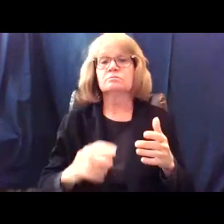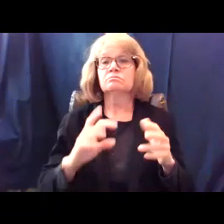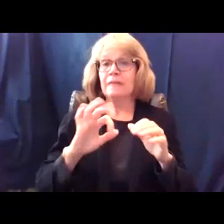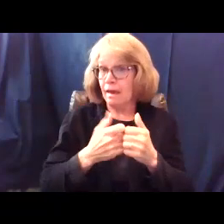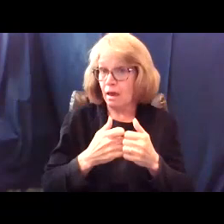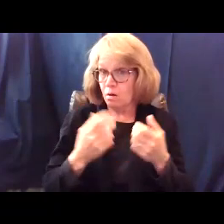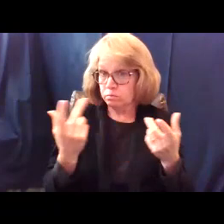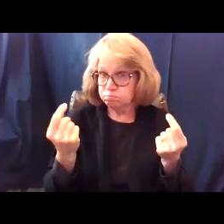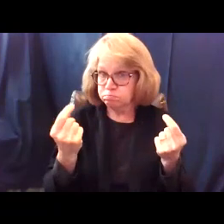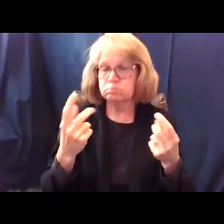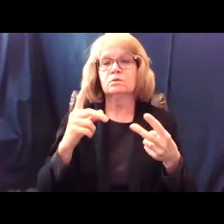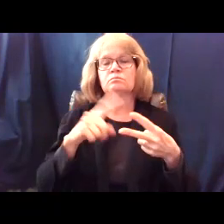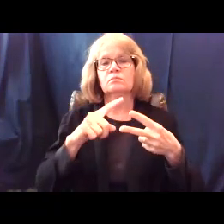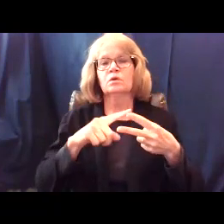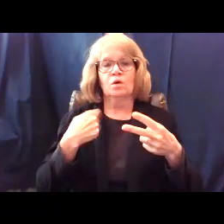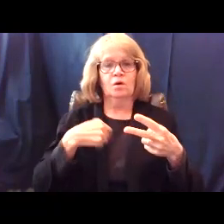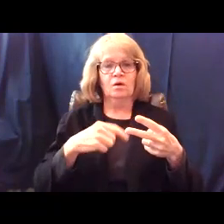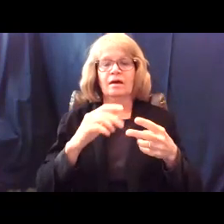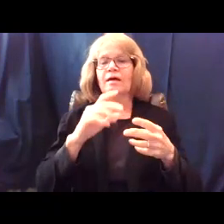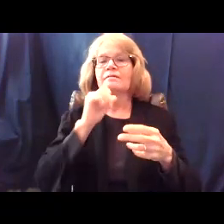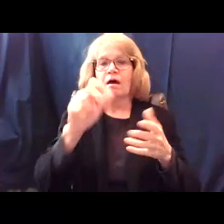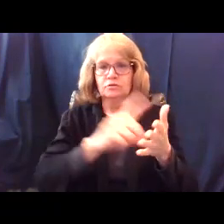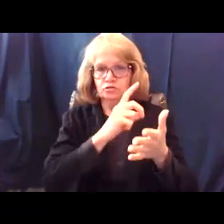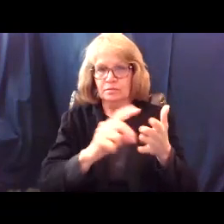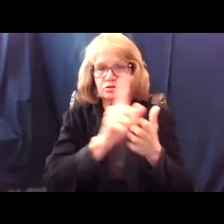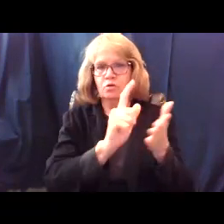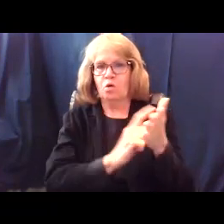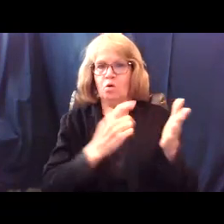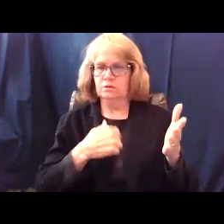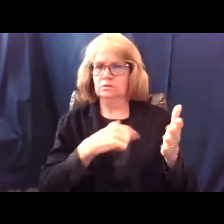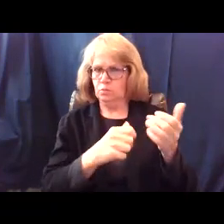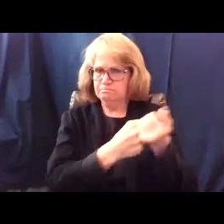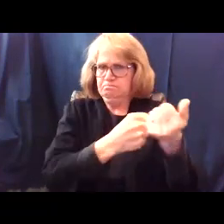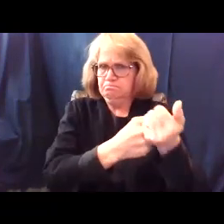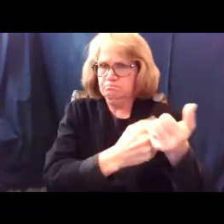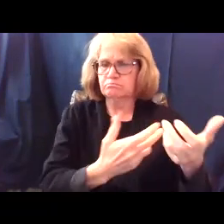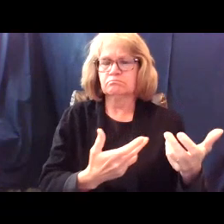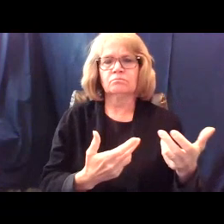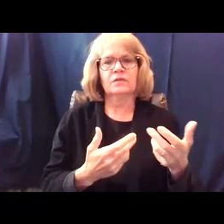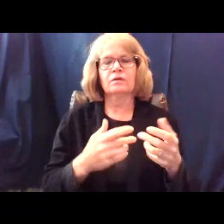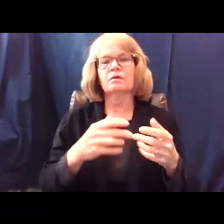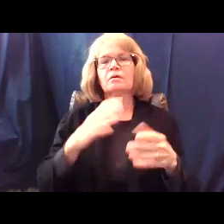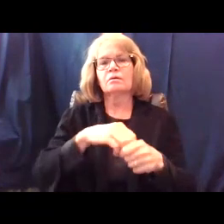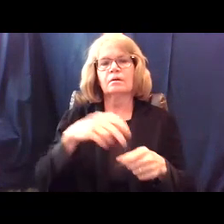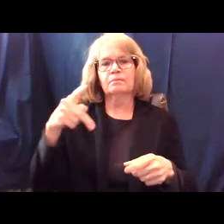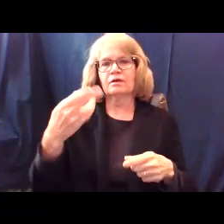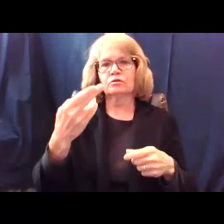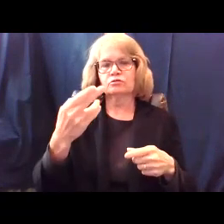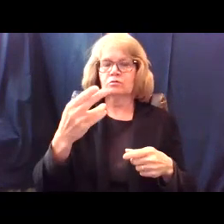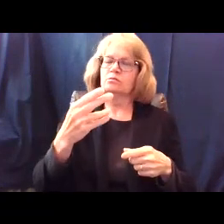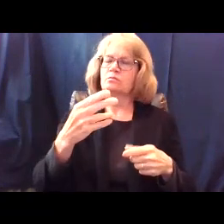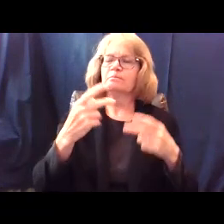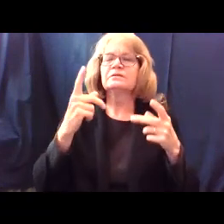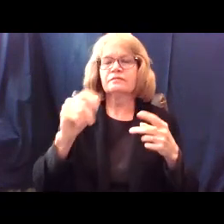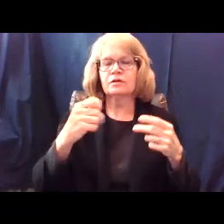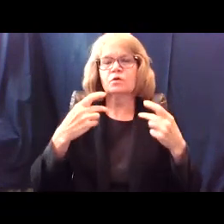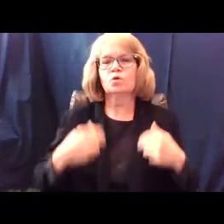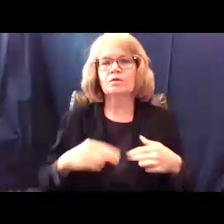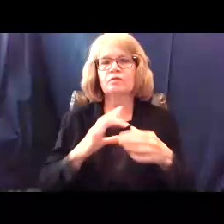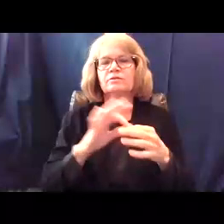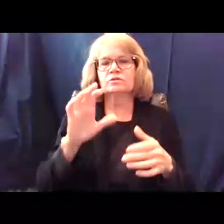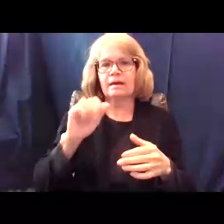we enforce Pennsylvania's non-discrimination laws. That includes both the Pennsylvania Human Relations Act as well as the